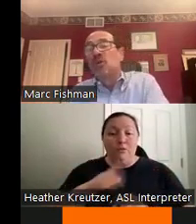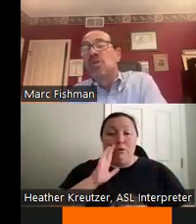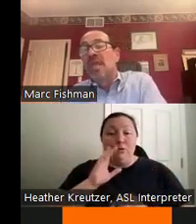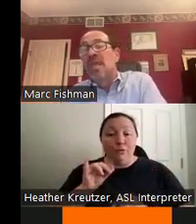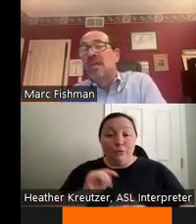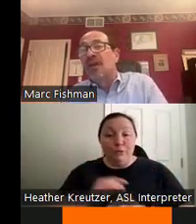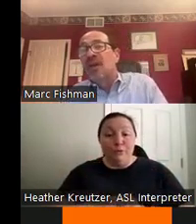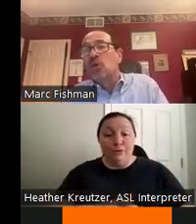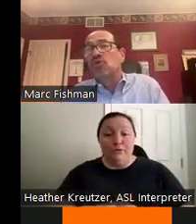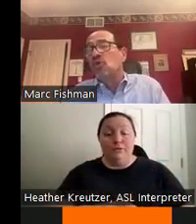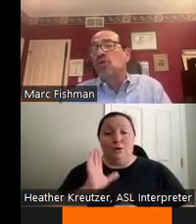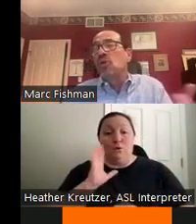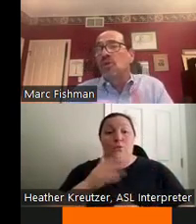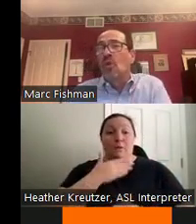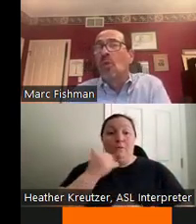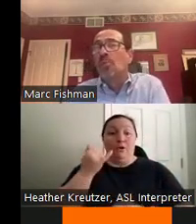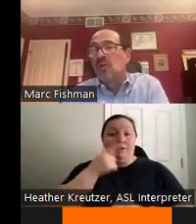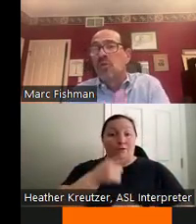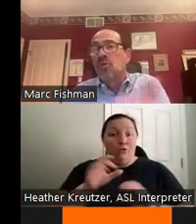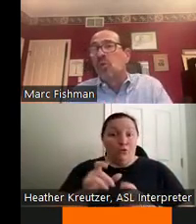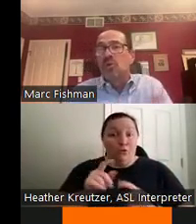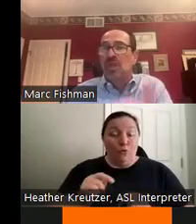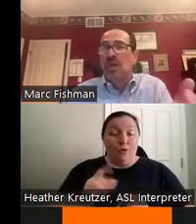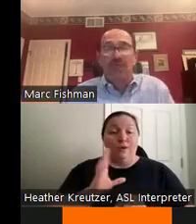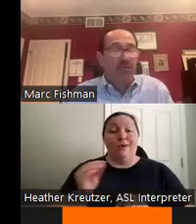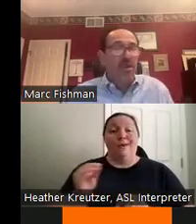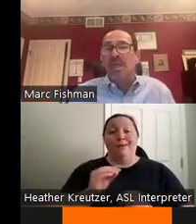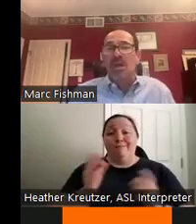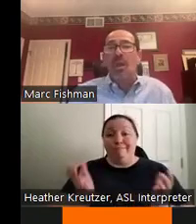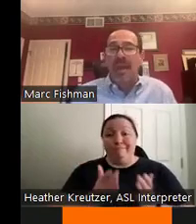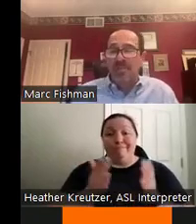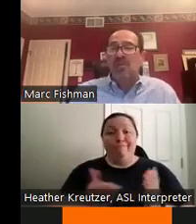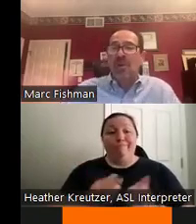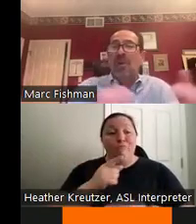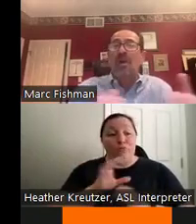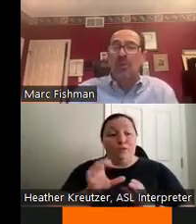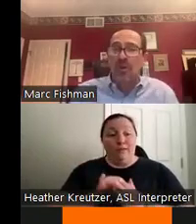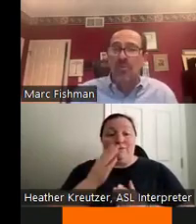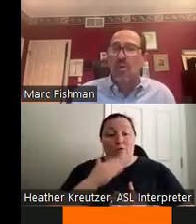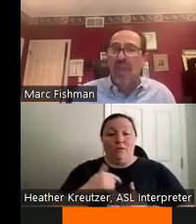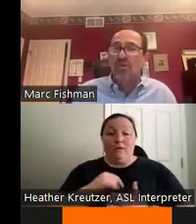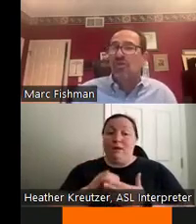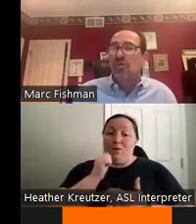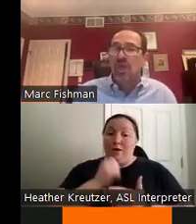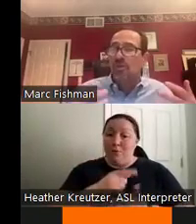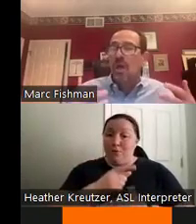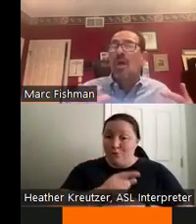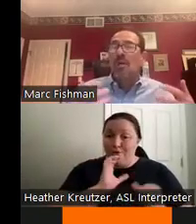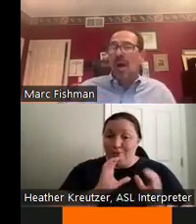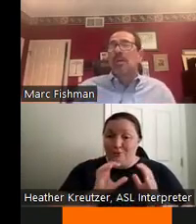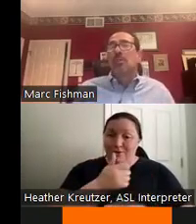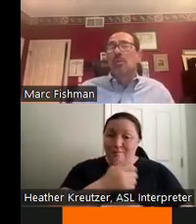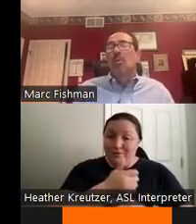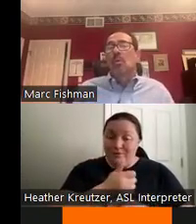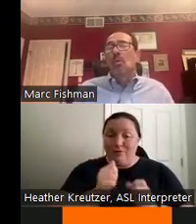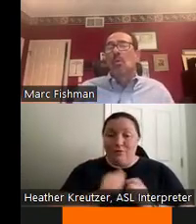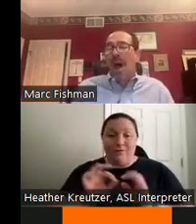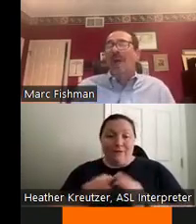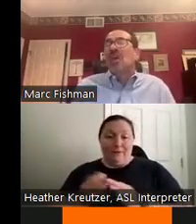be better if you did it, and if I coached you to do it and role played you to do it, you did it in front of me and all of that, because that will help your communication skills.